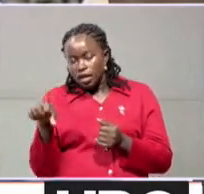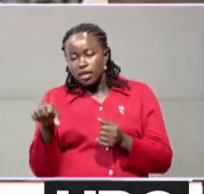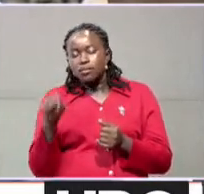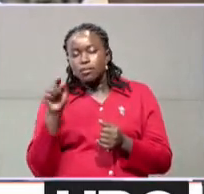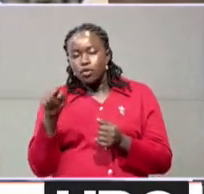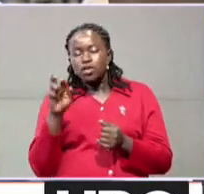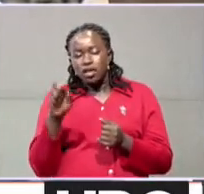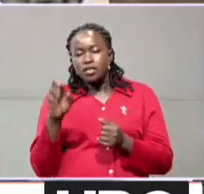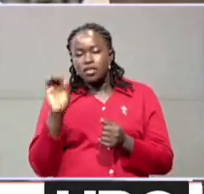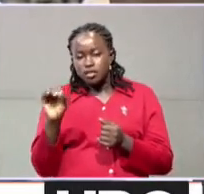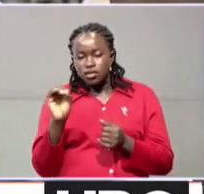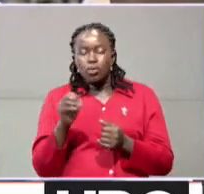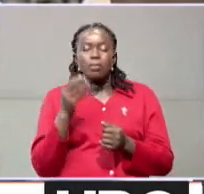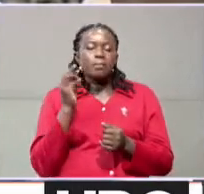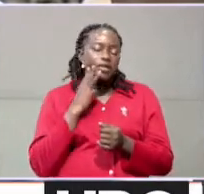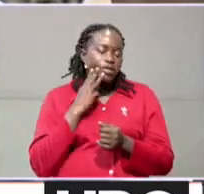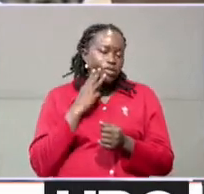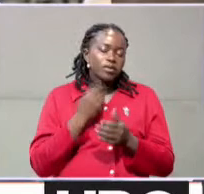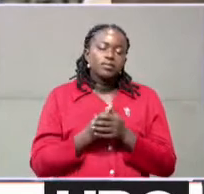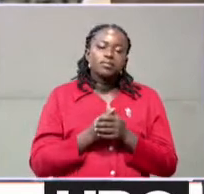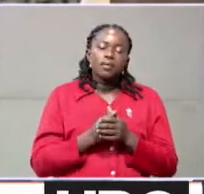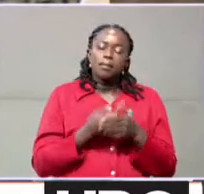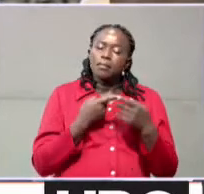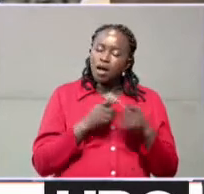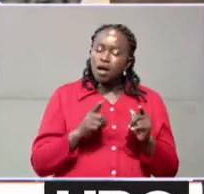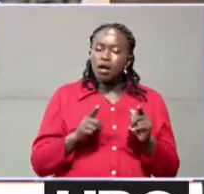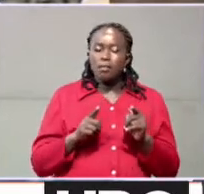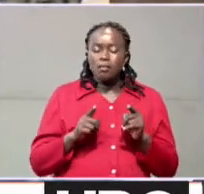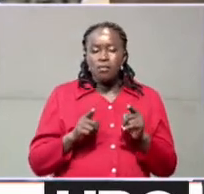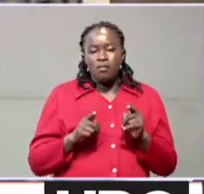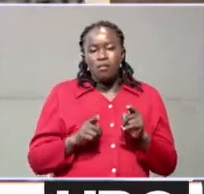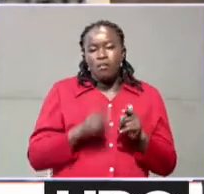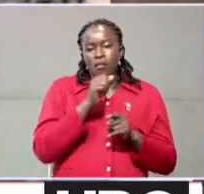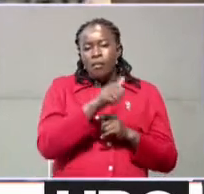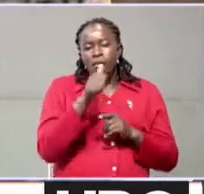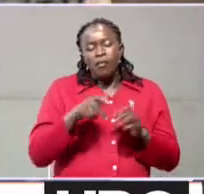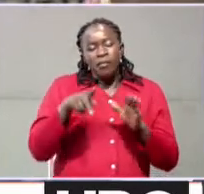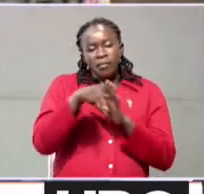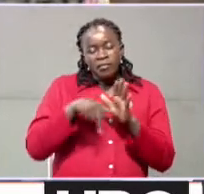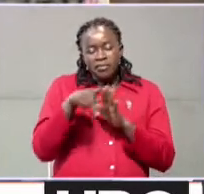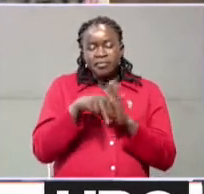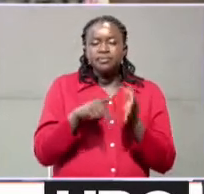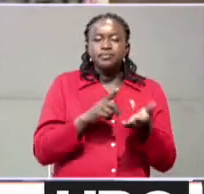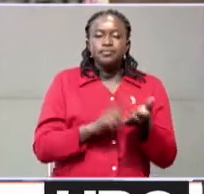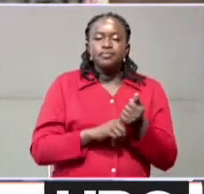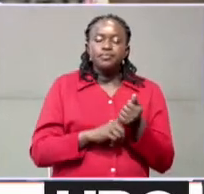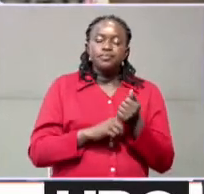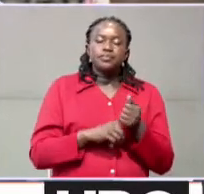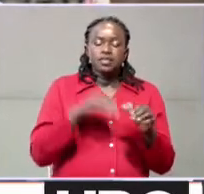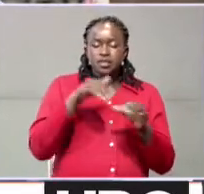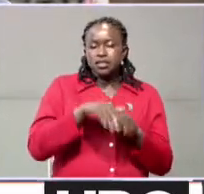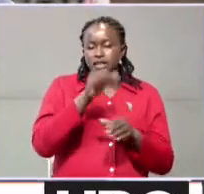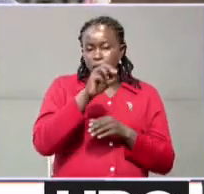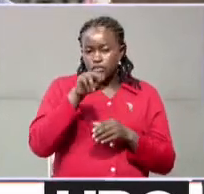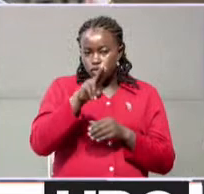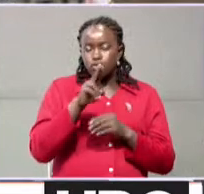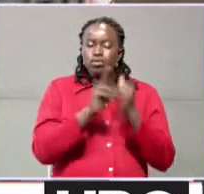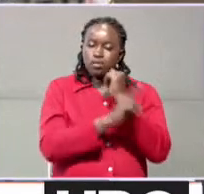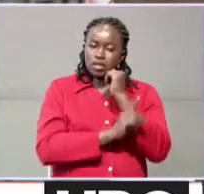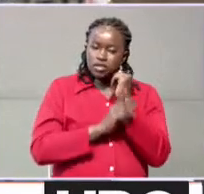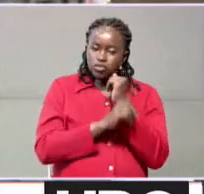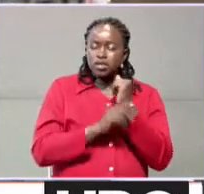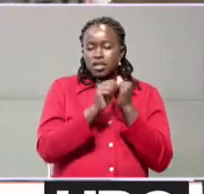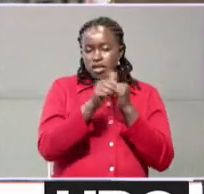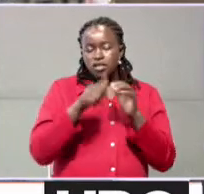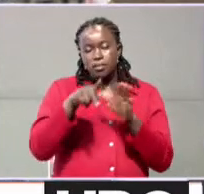89.80 million however each piracy got in amur district a uh each party